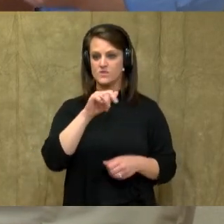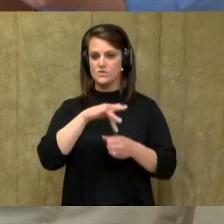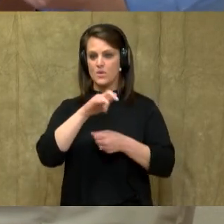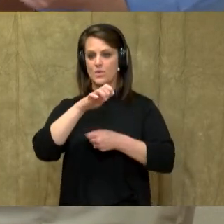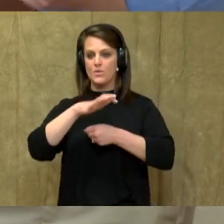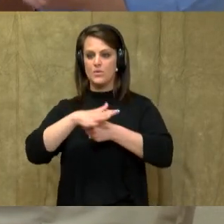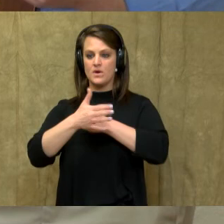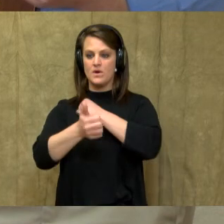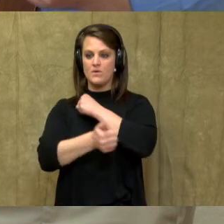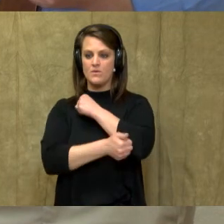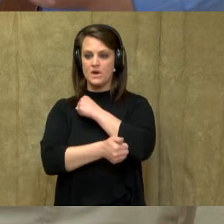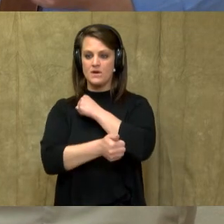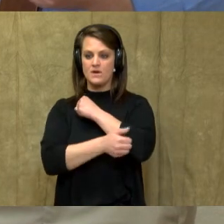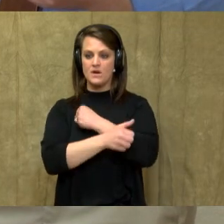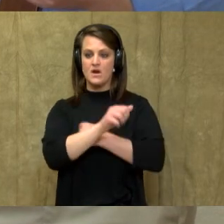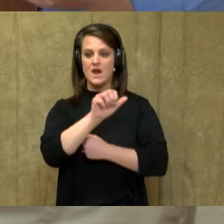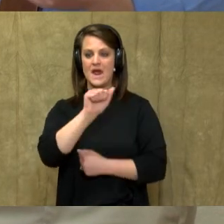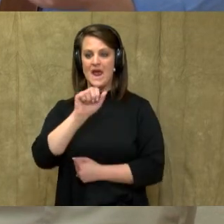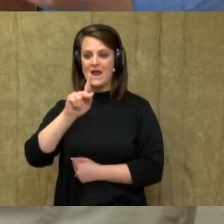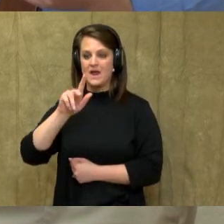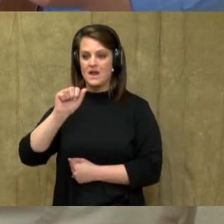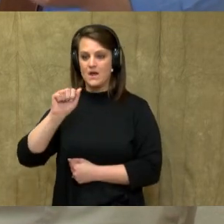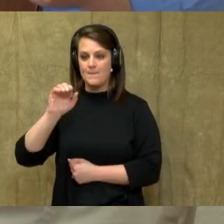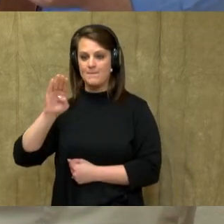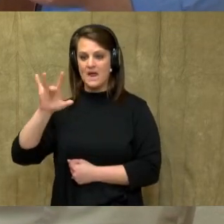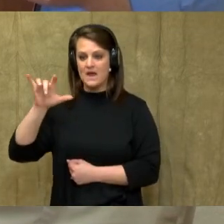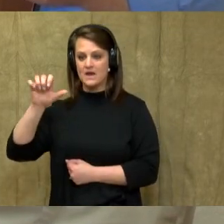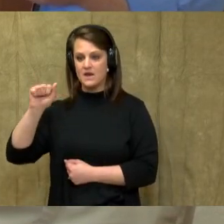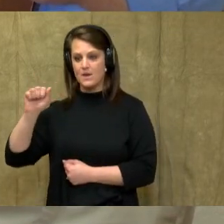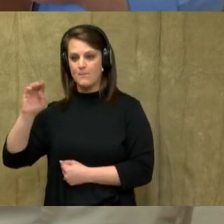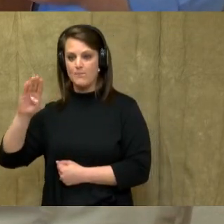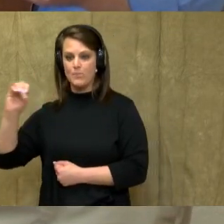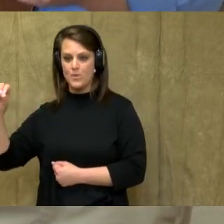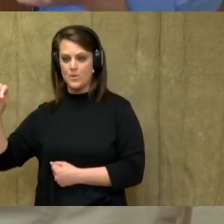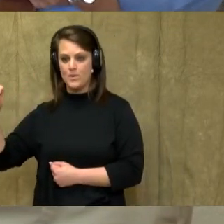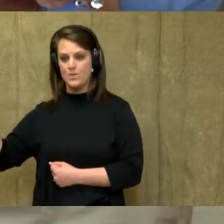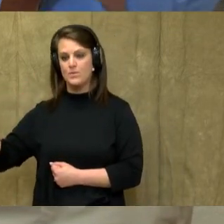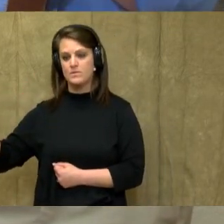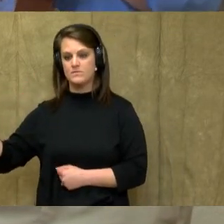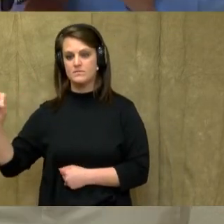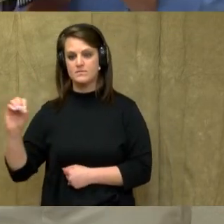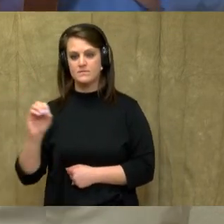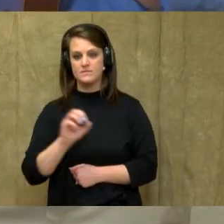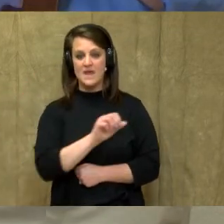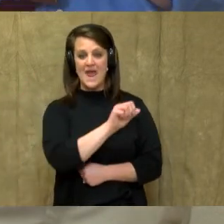bacca, soda, cracker, acca, bacca, boo.